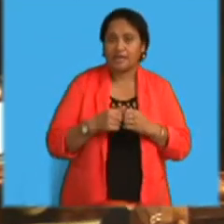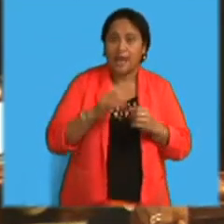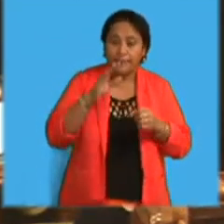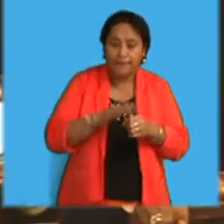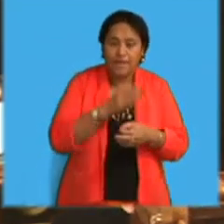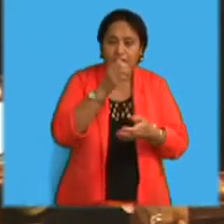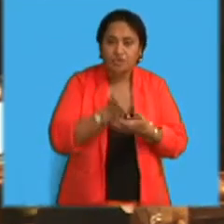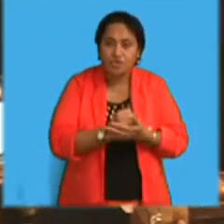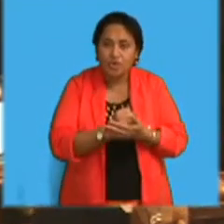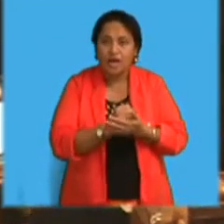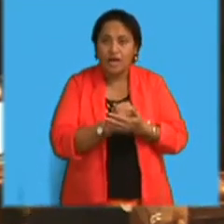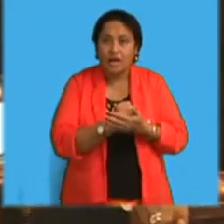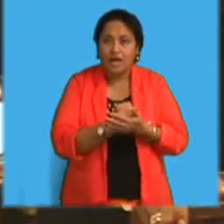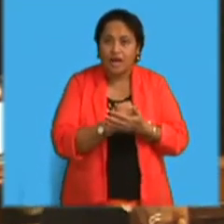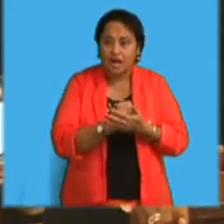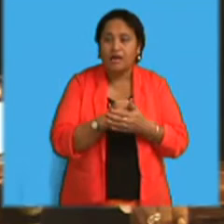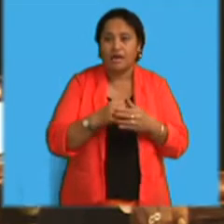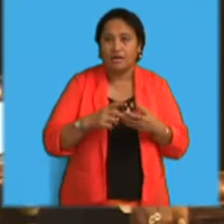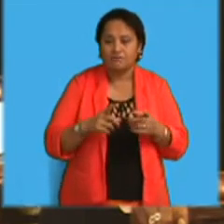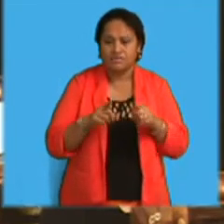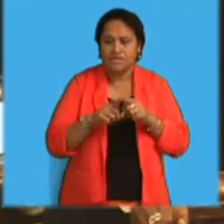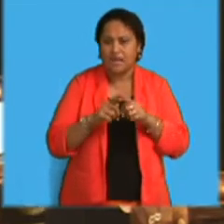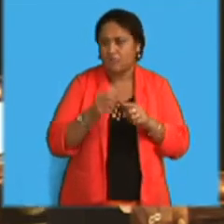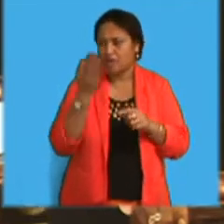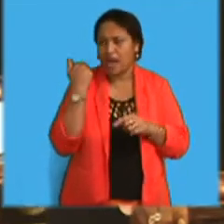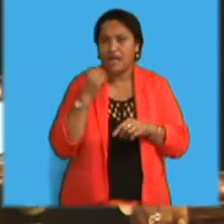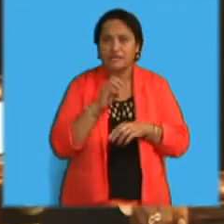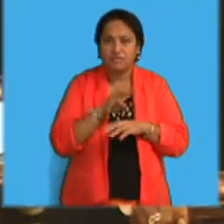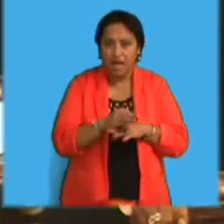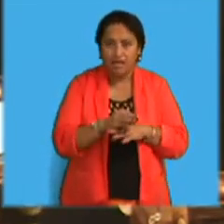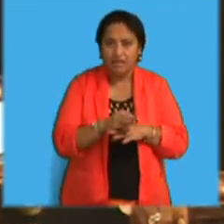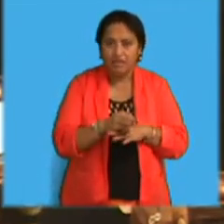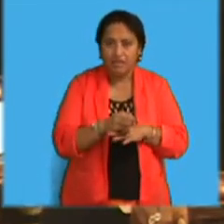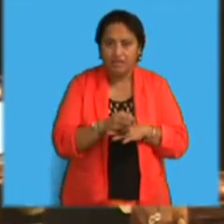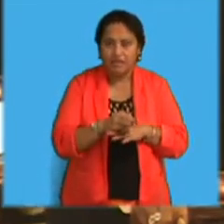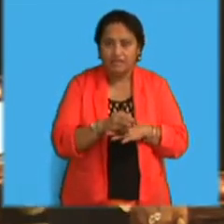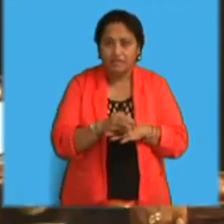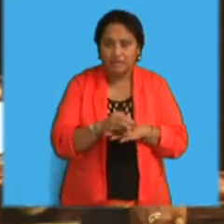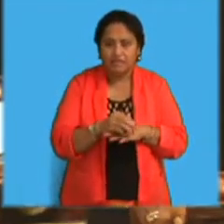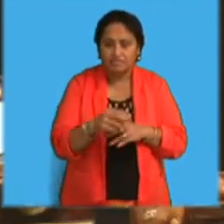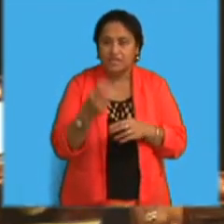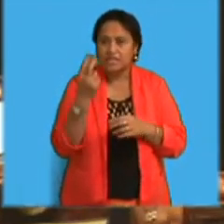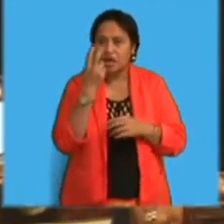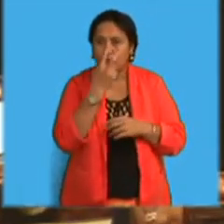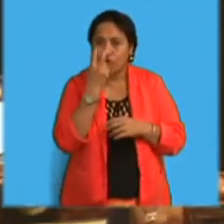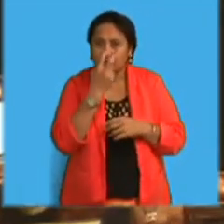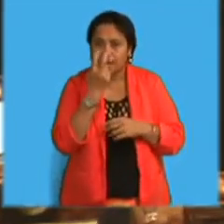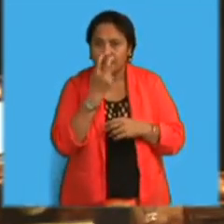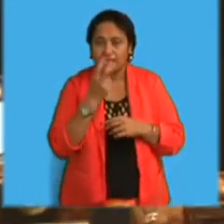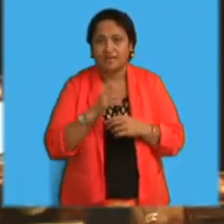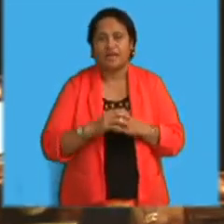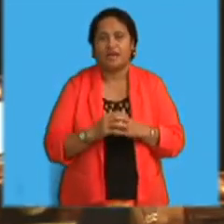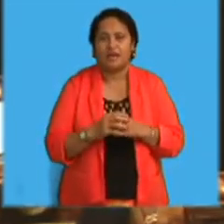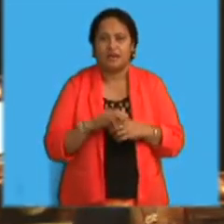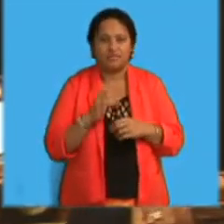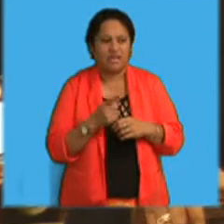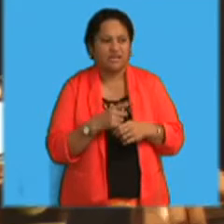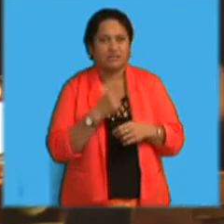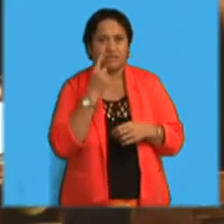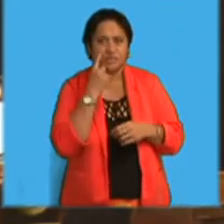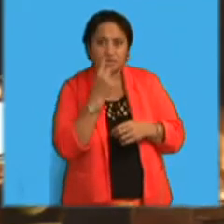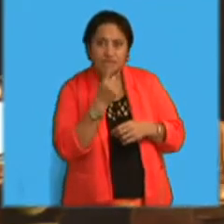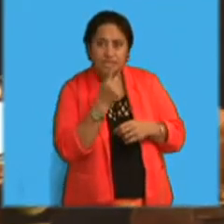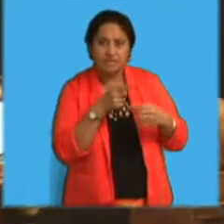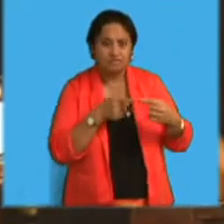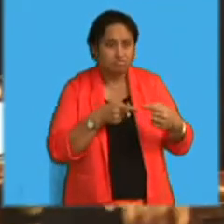this parliamentary retreat last month and confirms that Honourable Politavu has blatantly misled this august House with